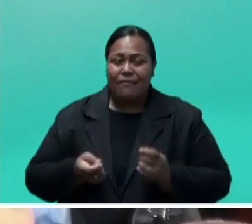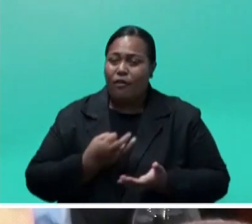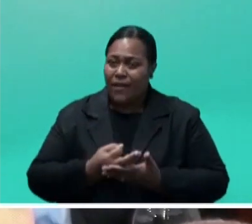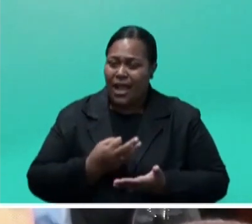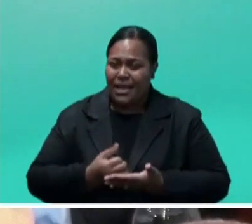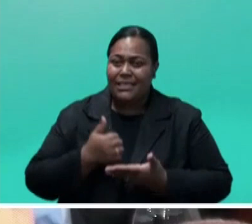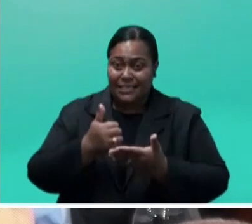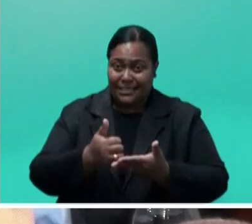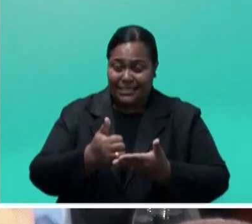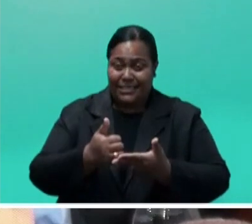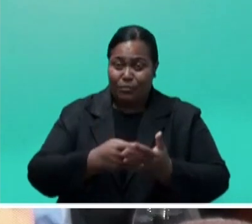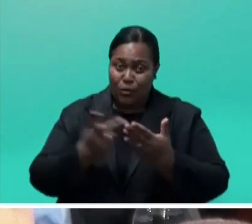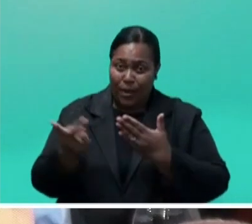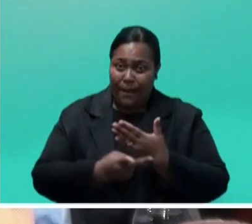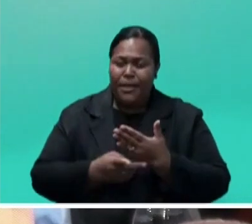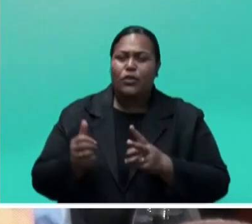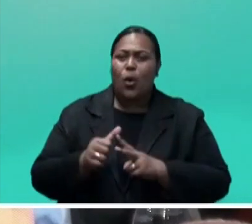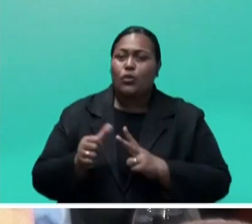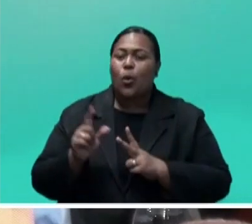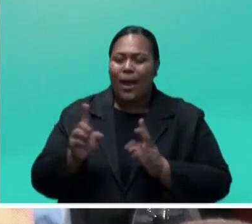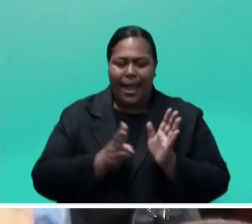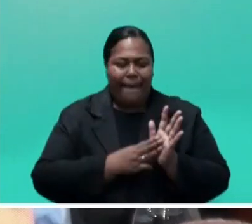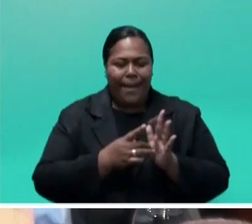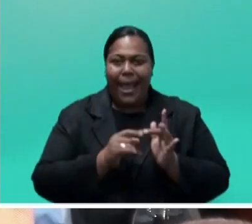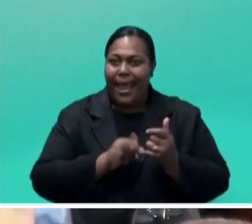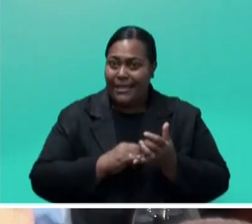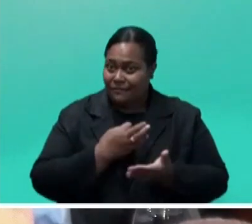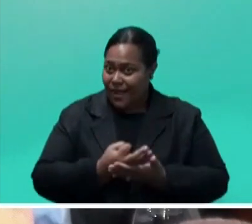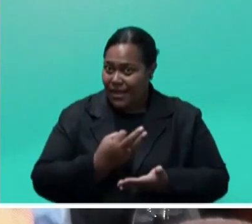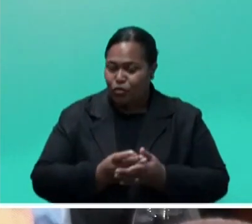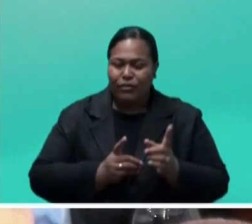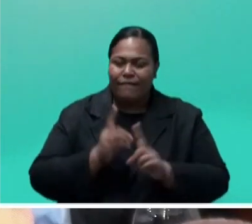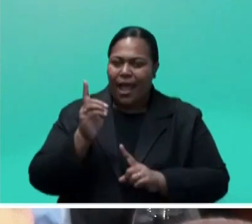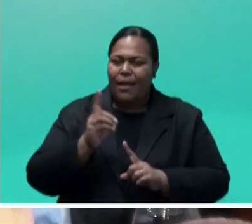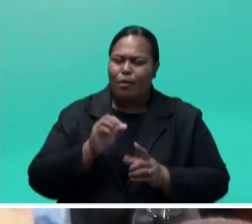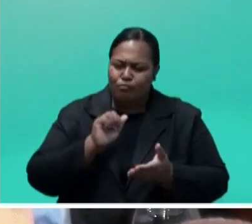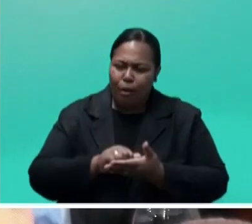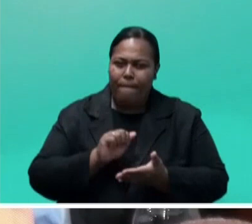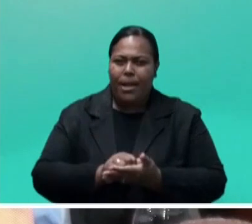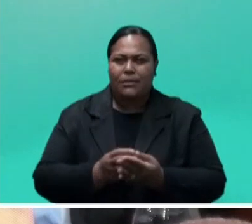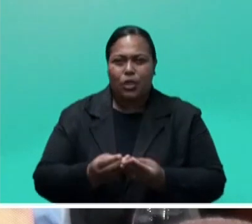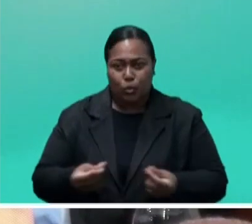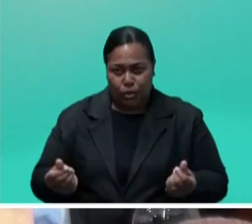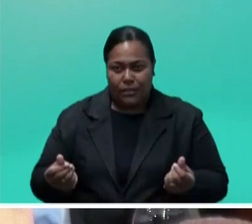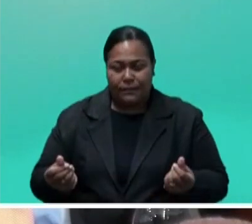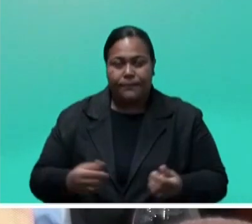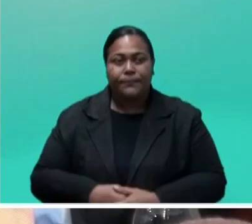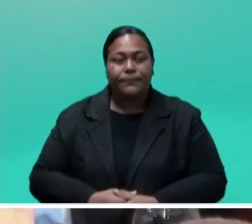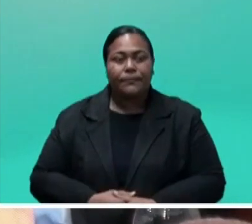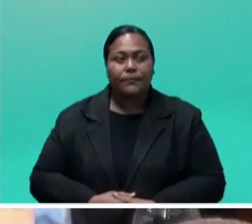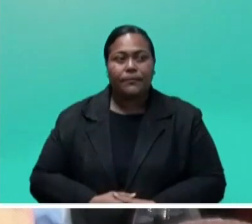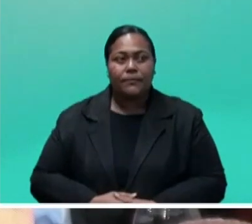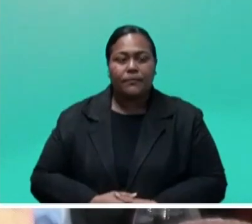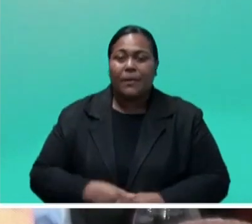scheme, and of course engaging an MIS firm to develop a comprehensive and strategic solution. One of the core